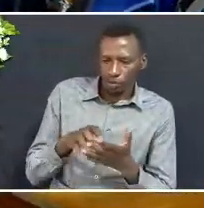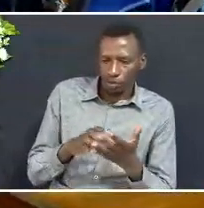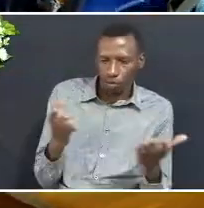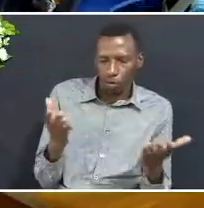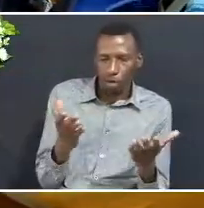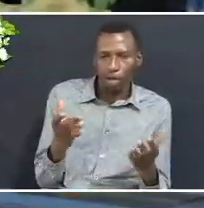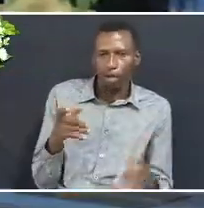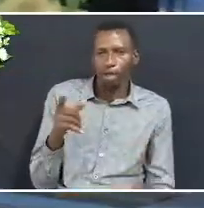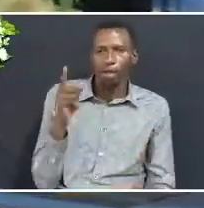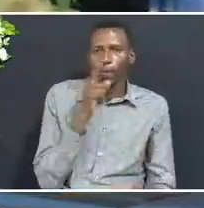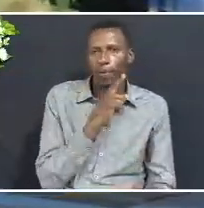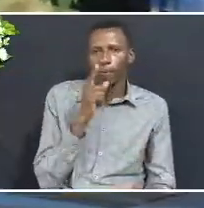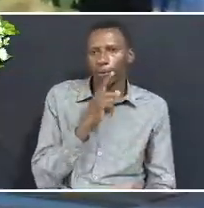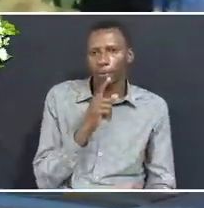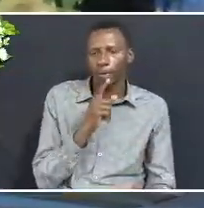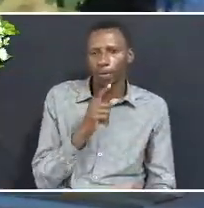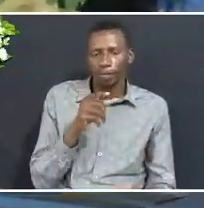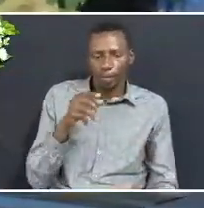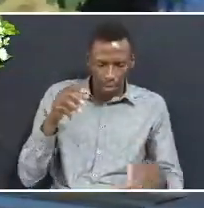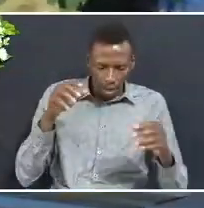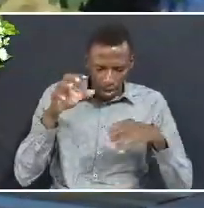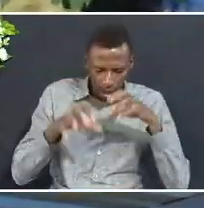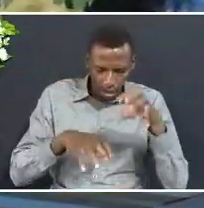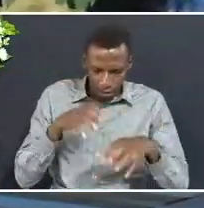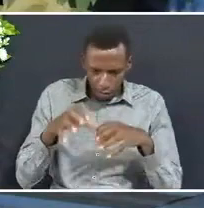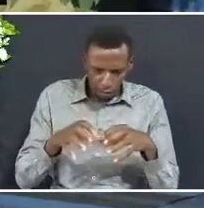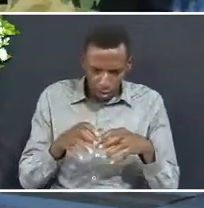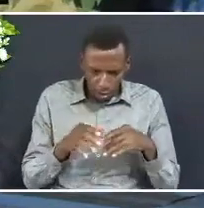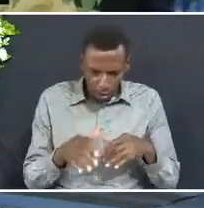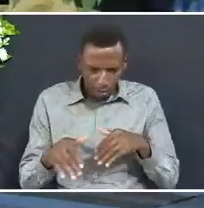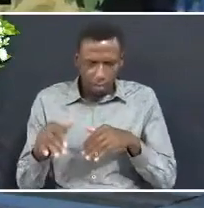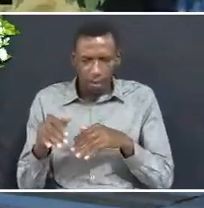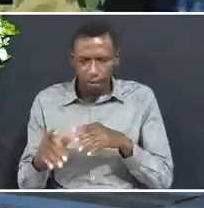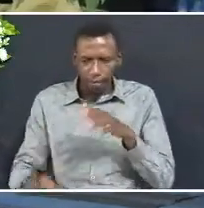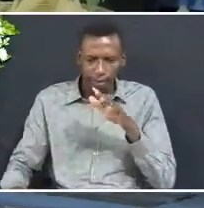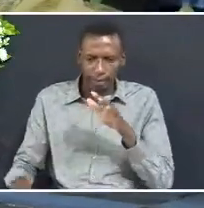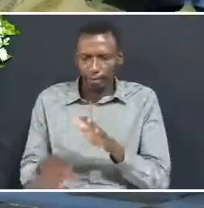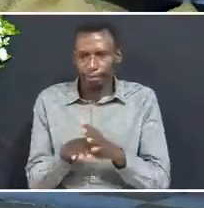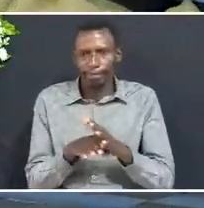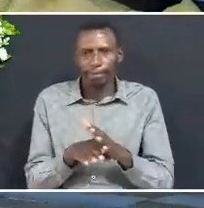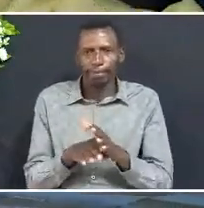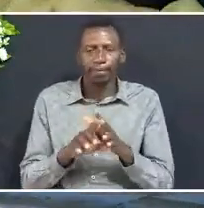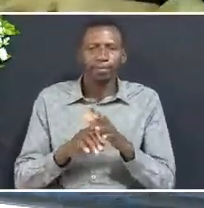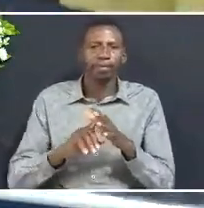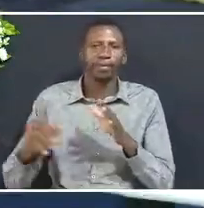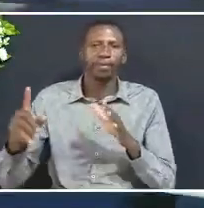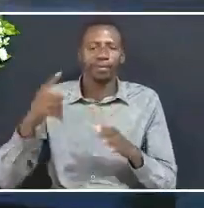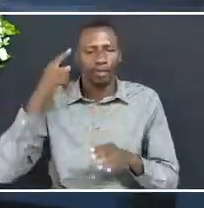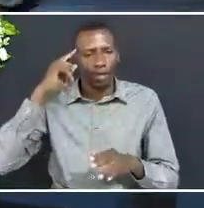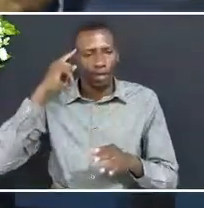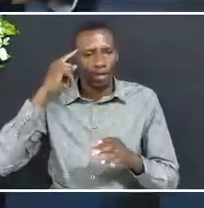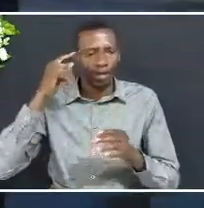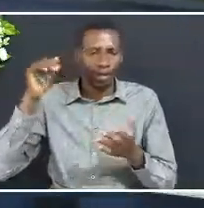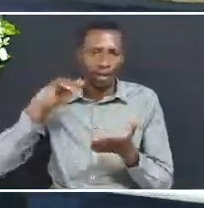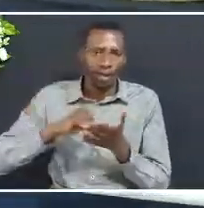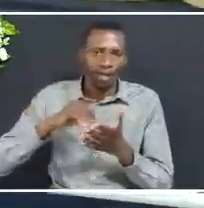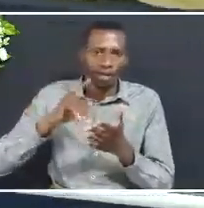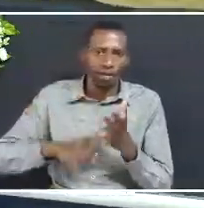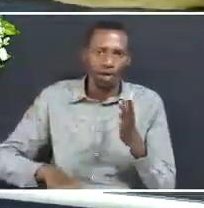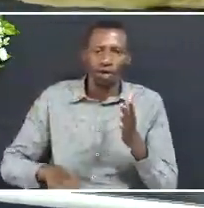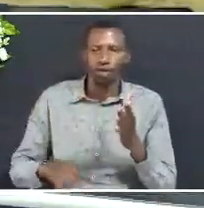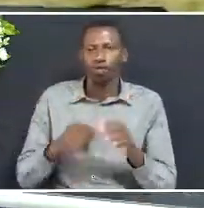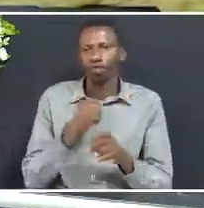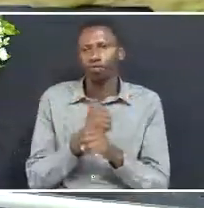fiercely chased by the animals and he escaped. So he was rethinking on what to do next because